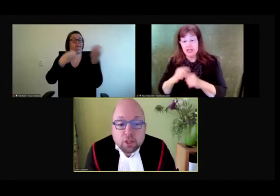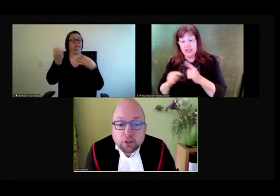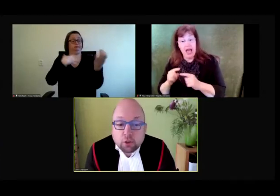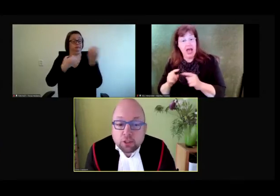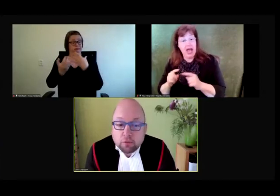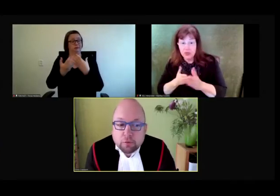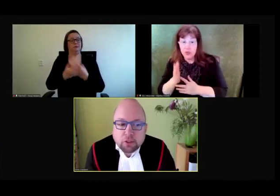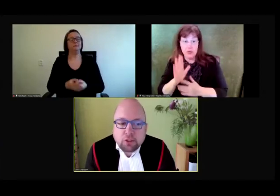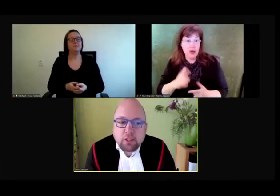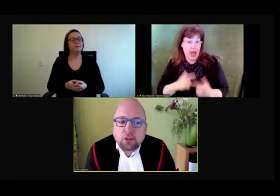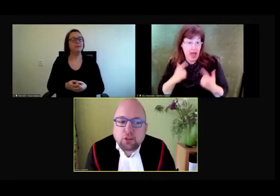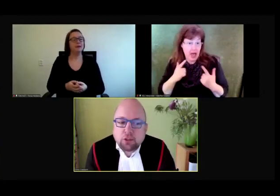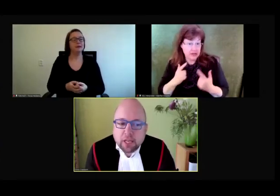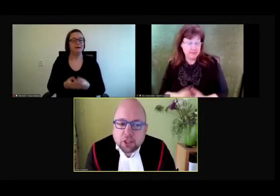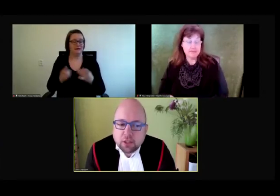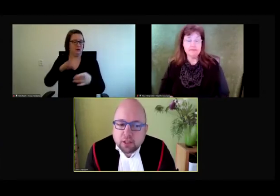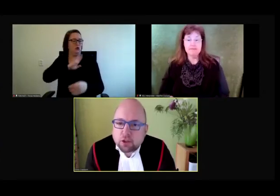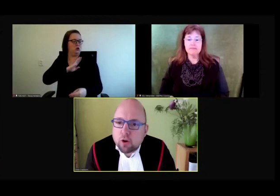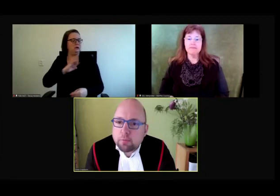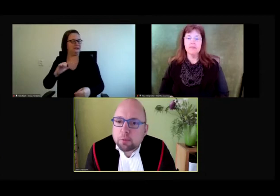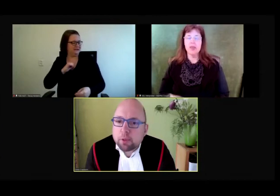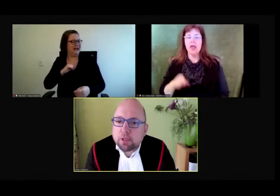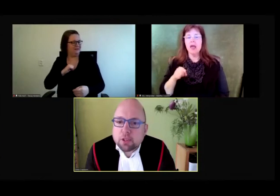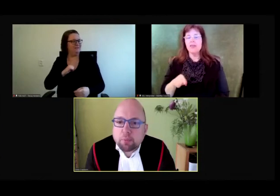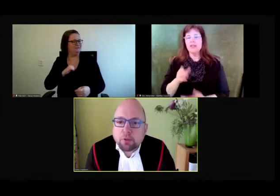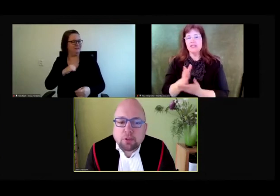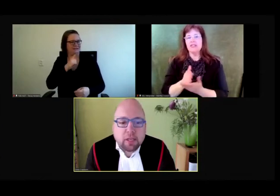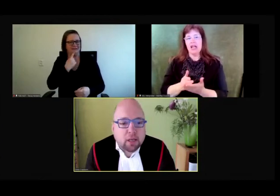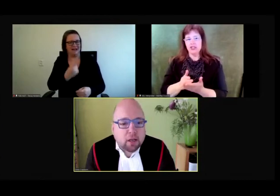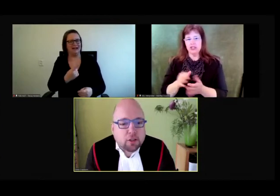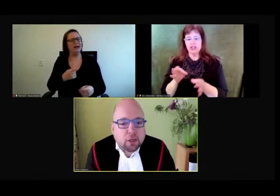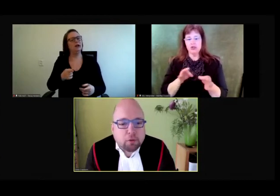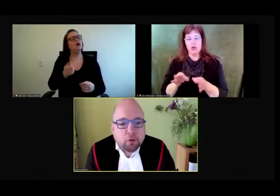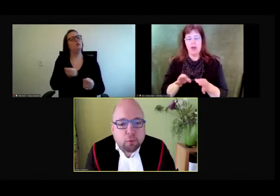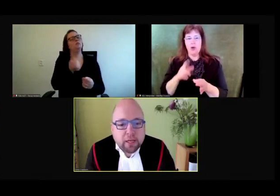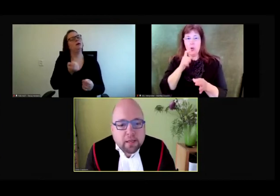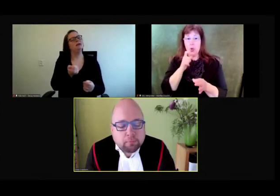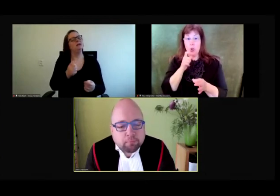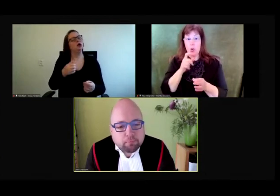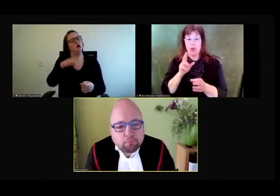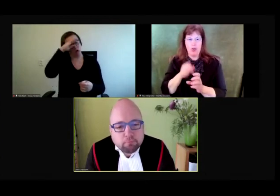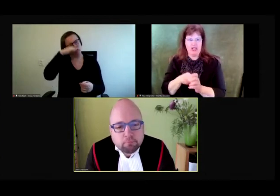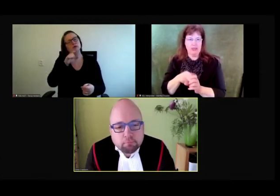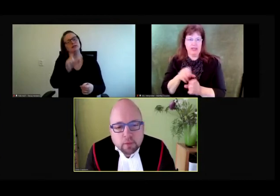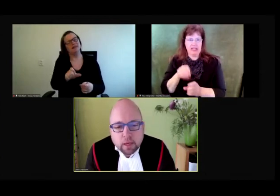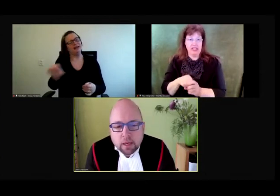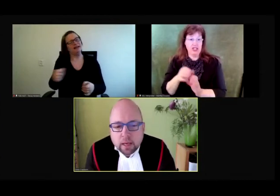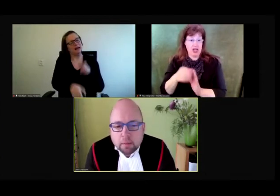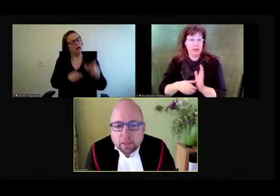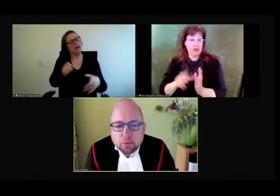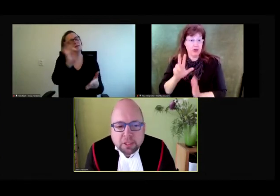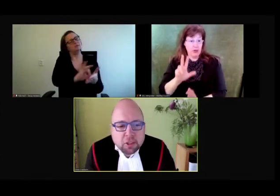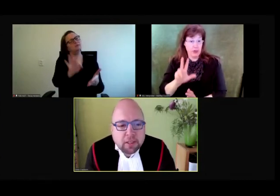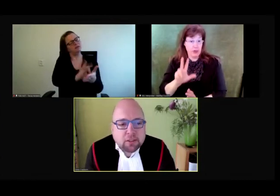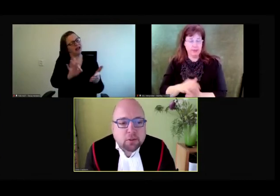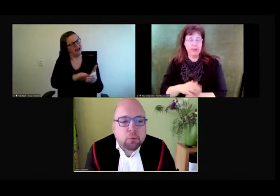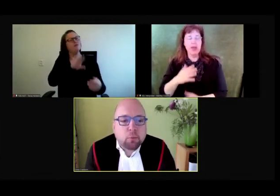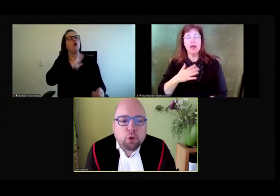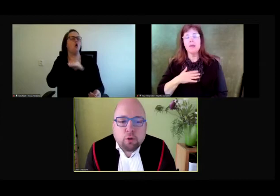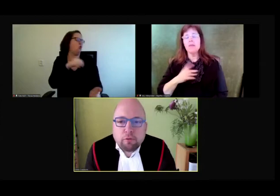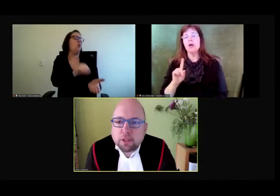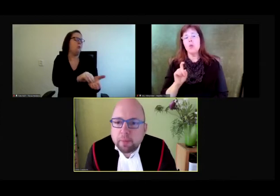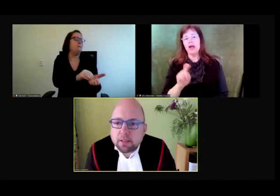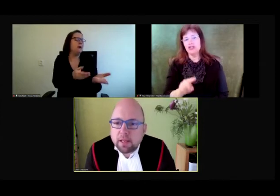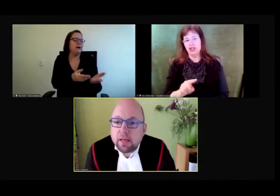You acknowledge this yourself, for instance, in this section that described the participants in chapter 3. And my question